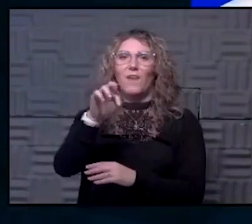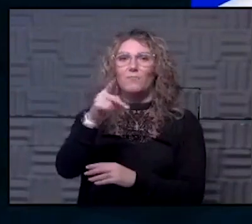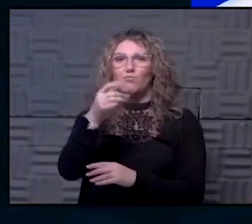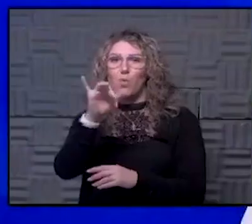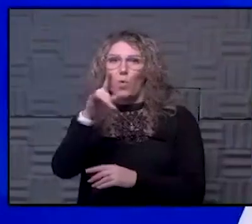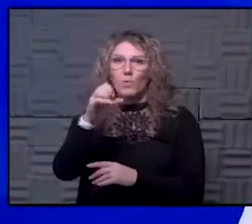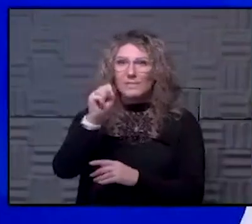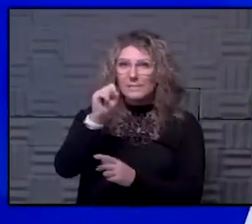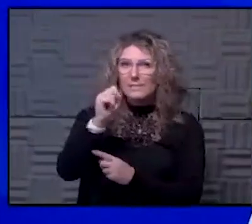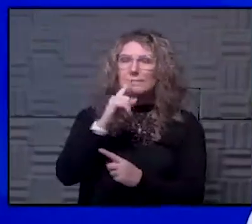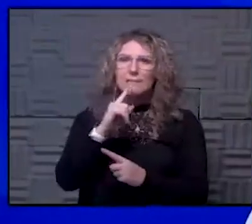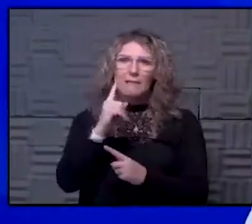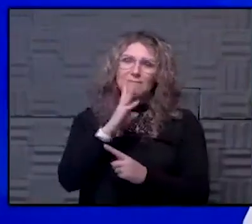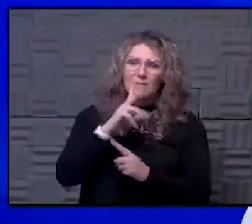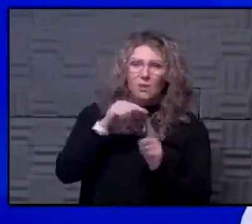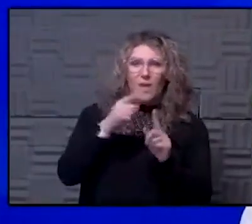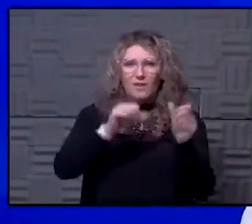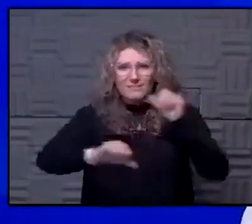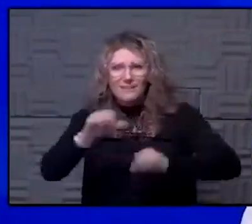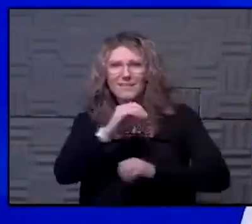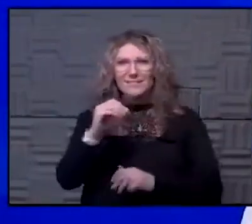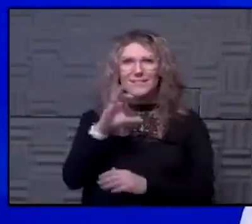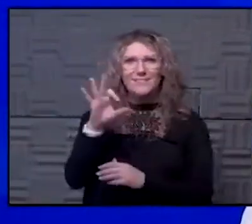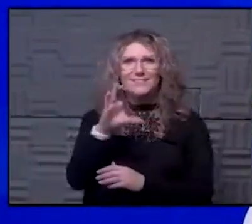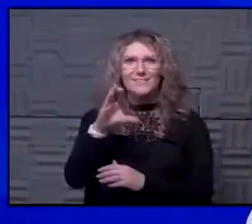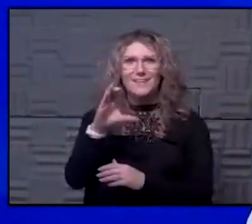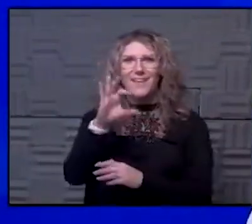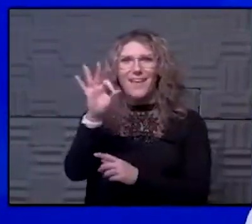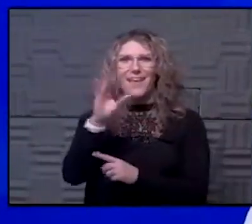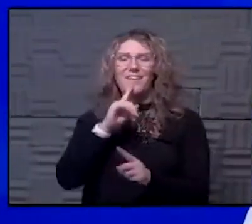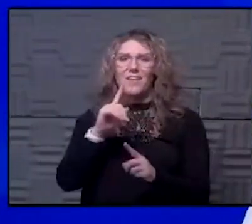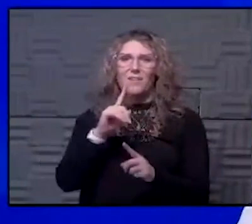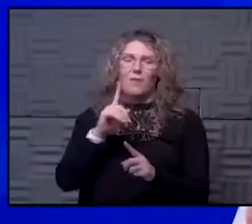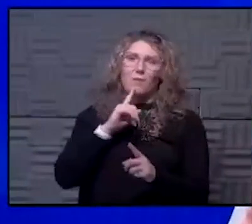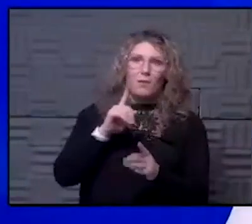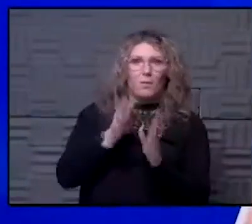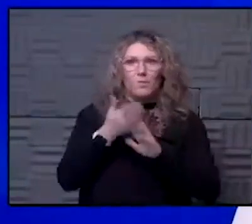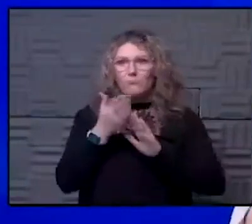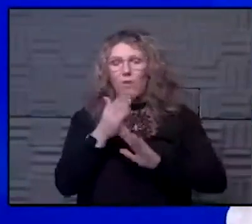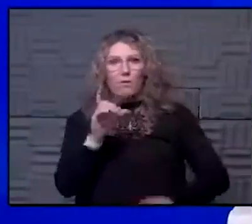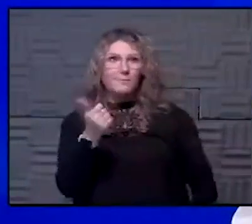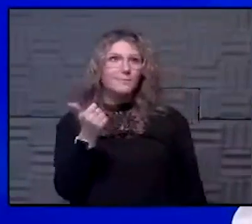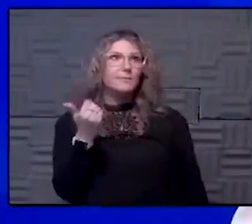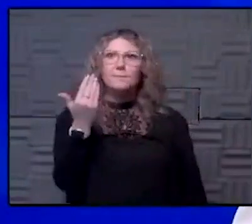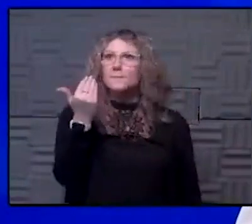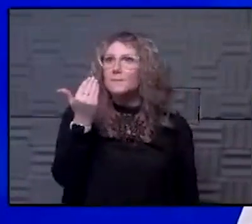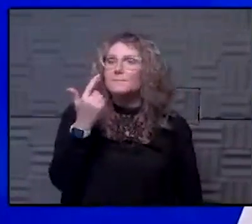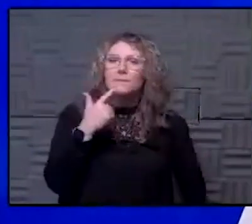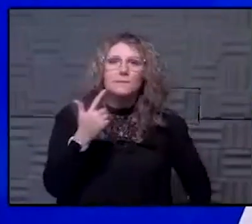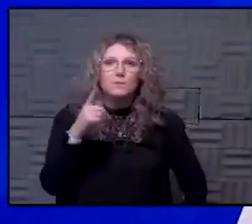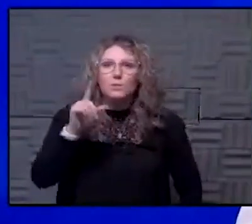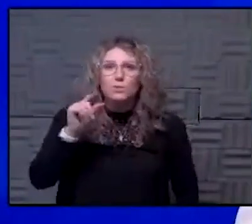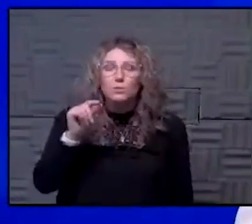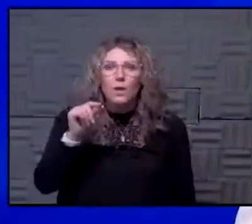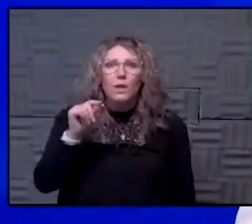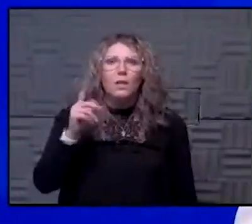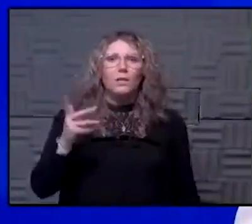these amazing drugs in CF, our inpatient census in CF used to run 10, 15, especially this time of the year, it might be 15 or